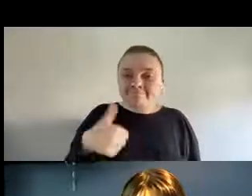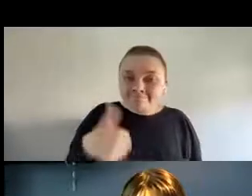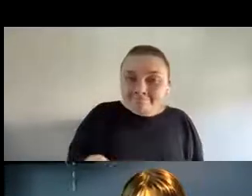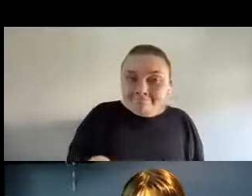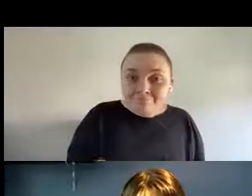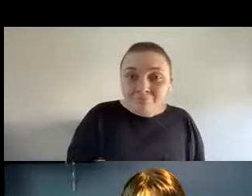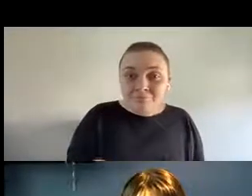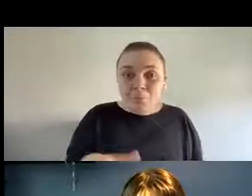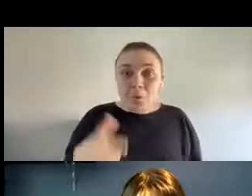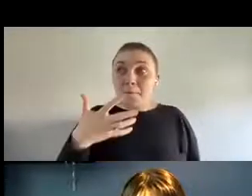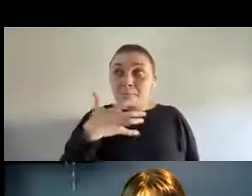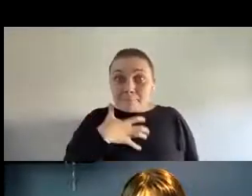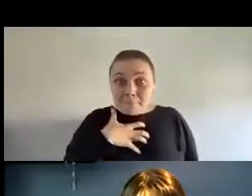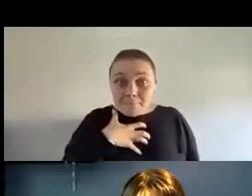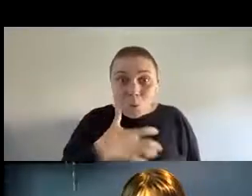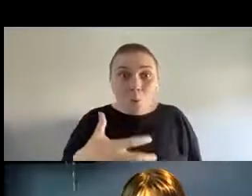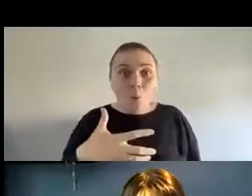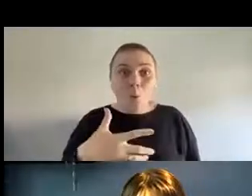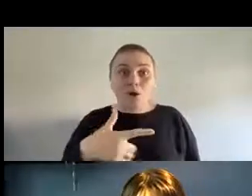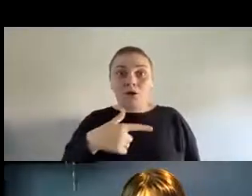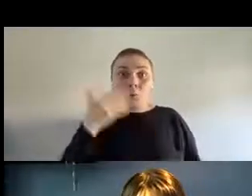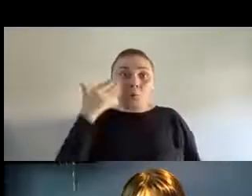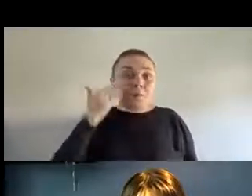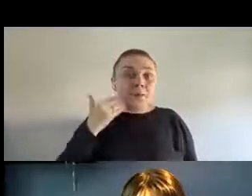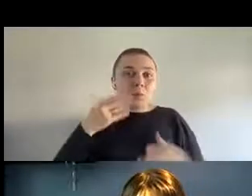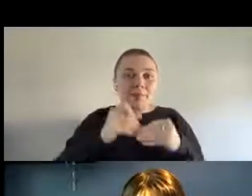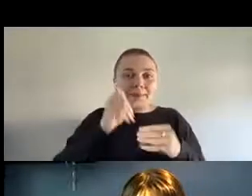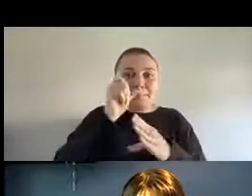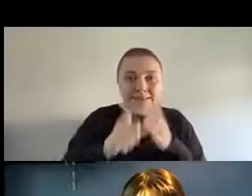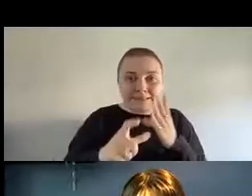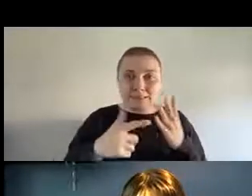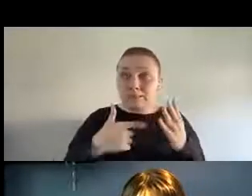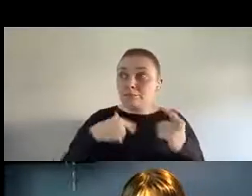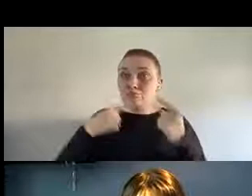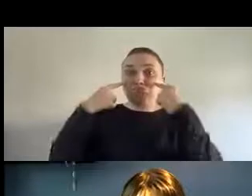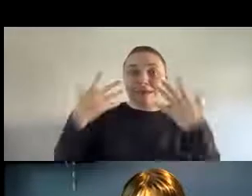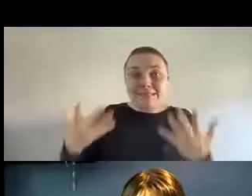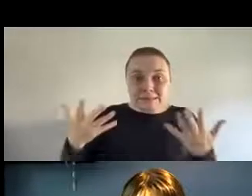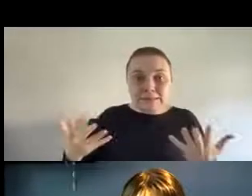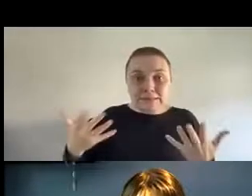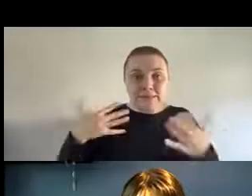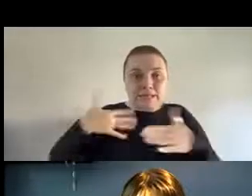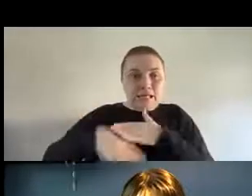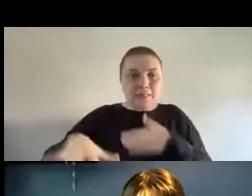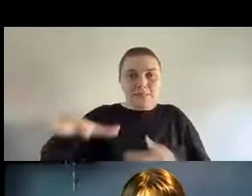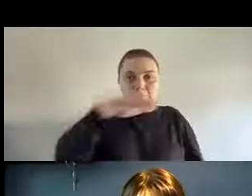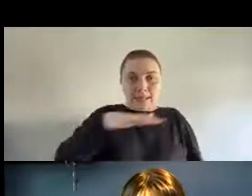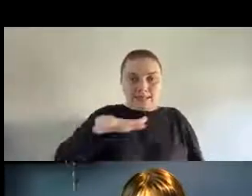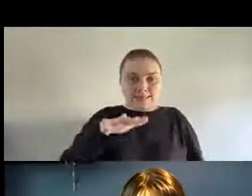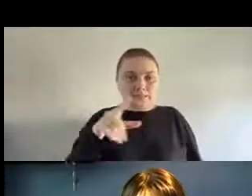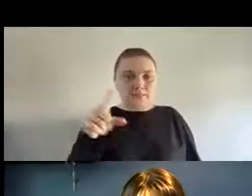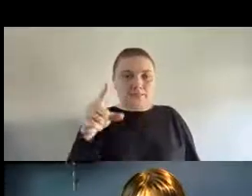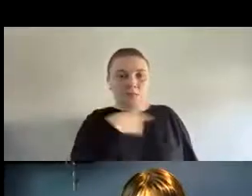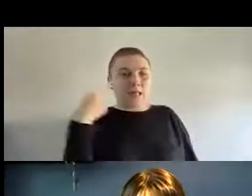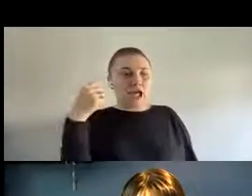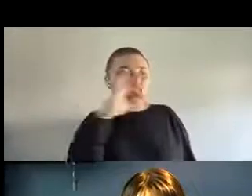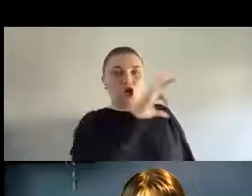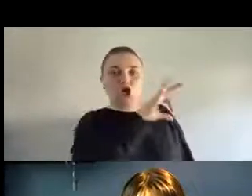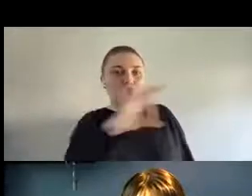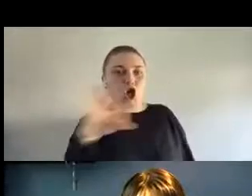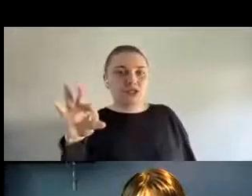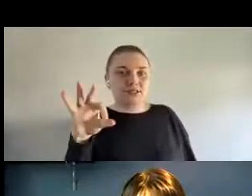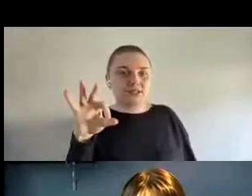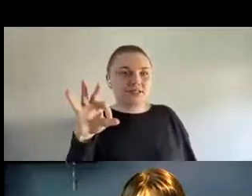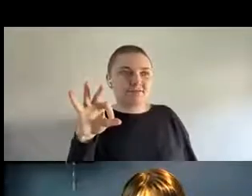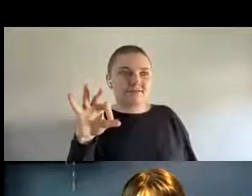the more and more that women with disabilities are present in spaces that we're not